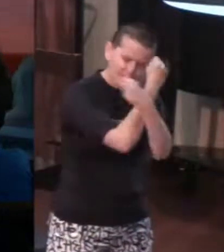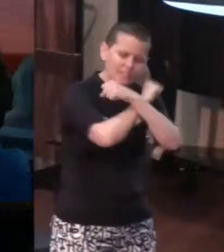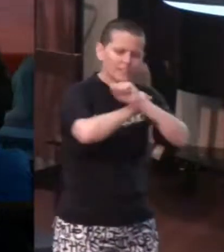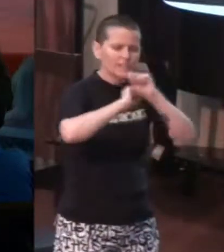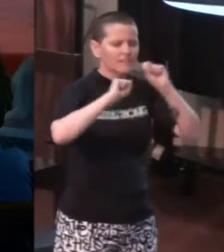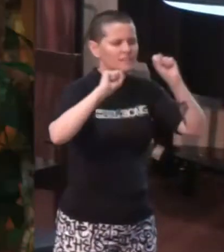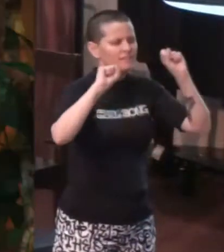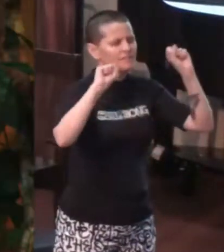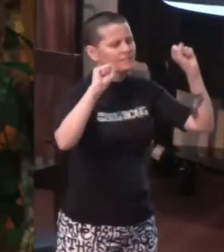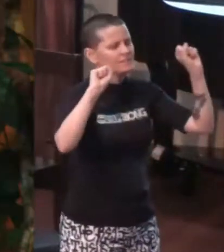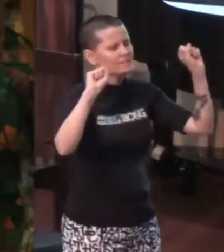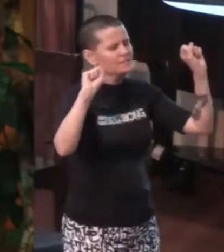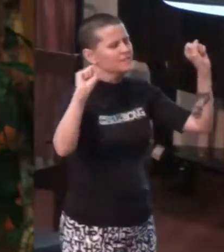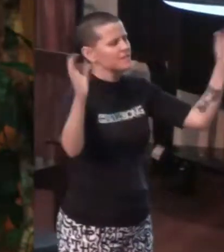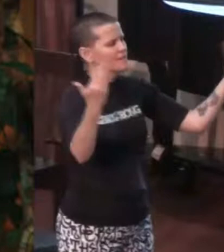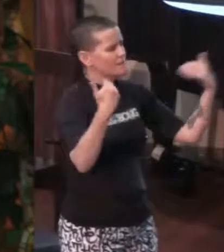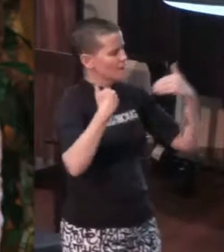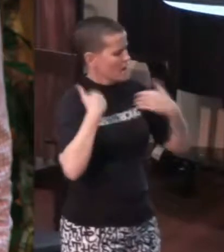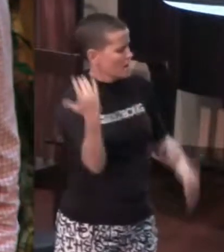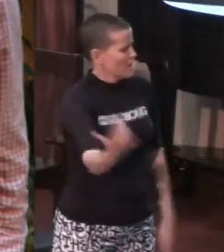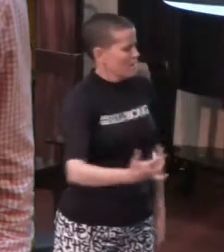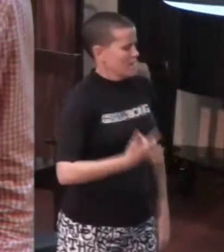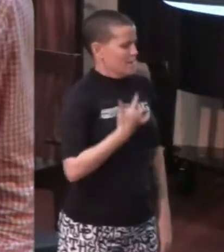nothing like being free.